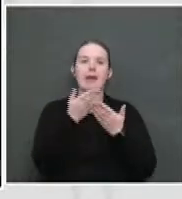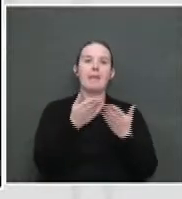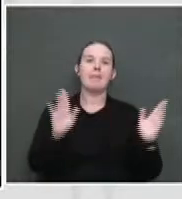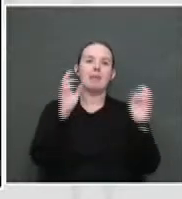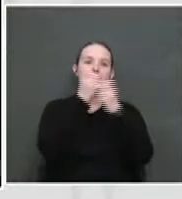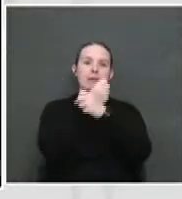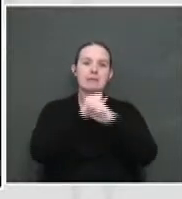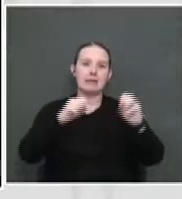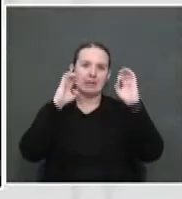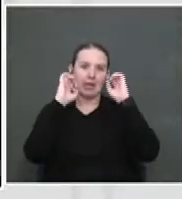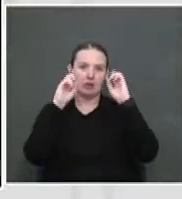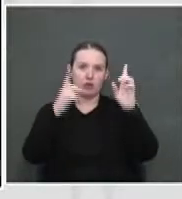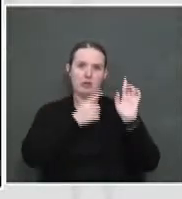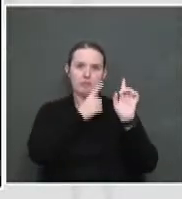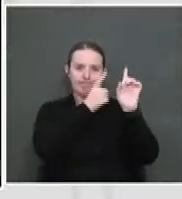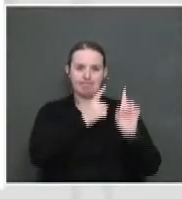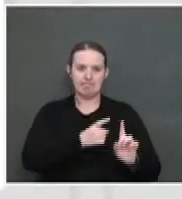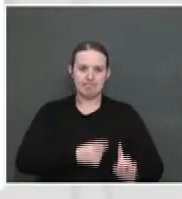education initiatives.